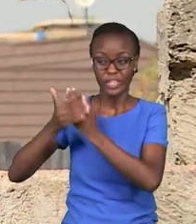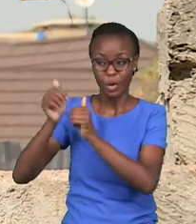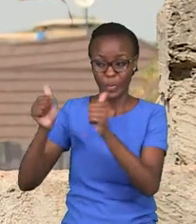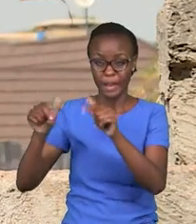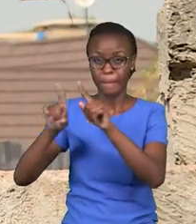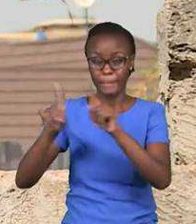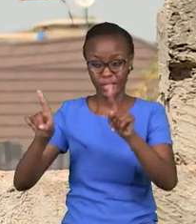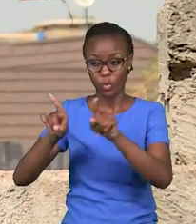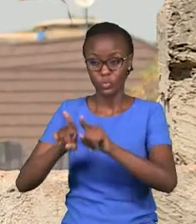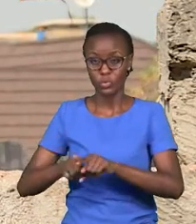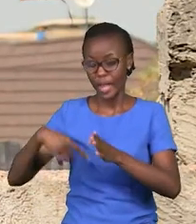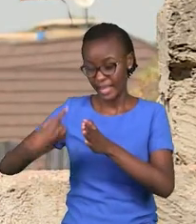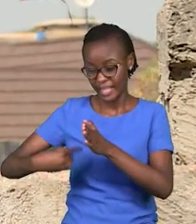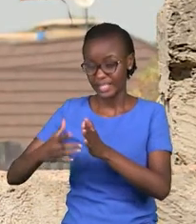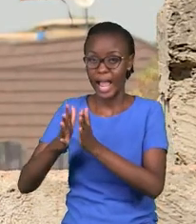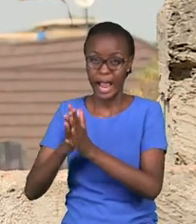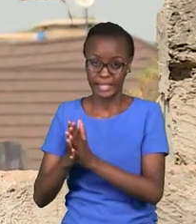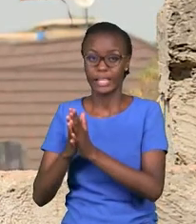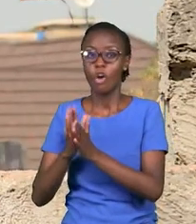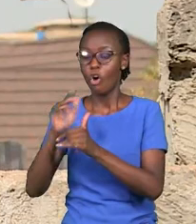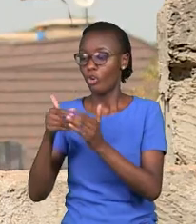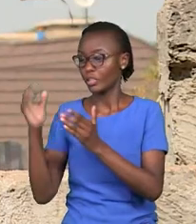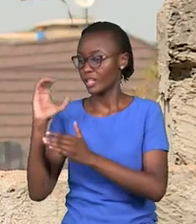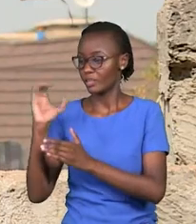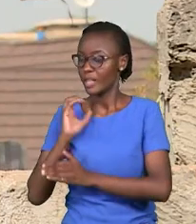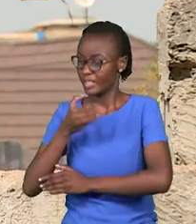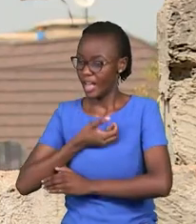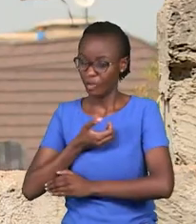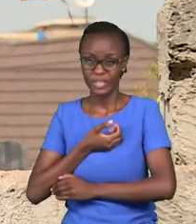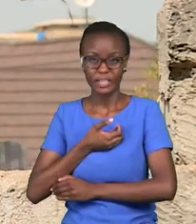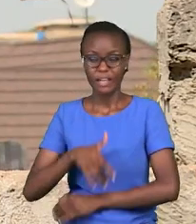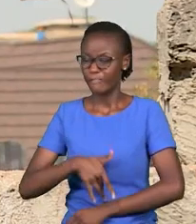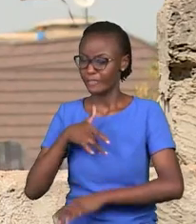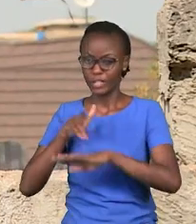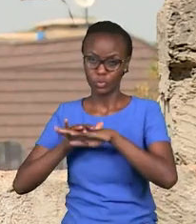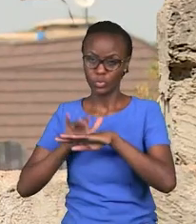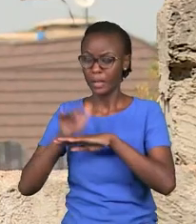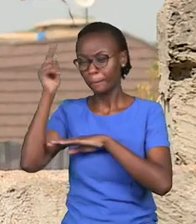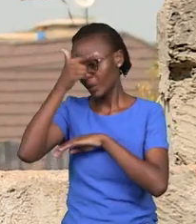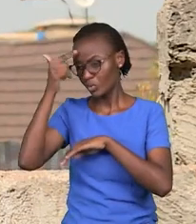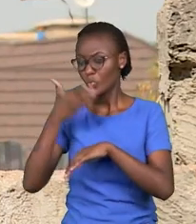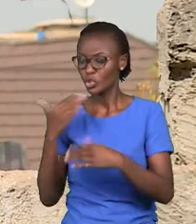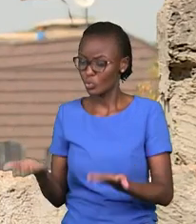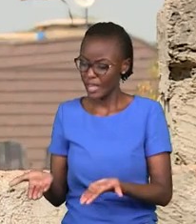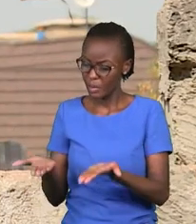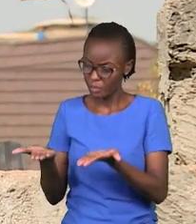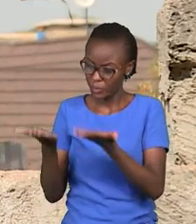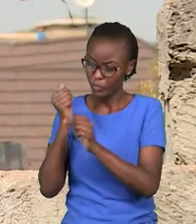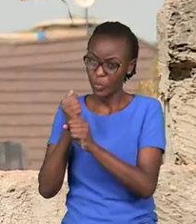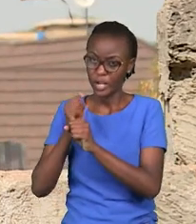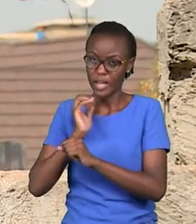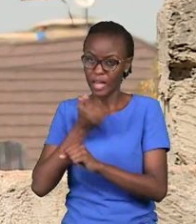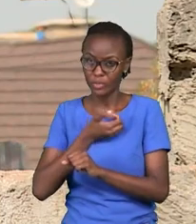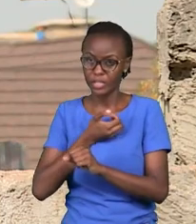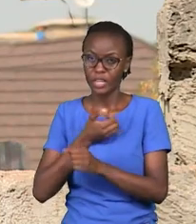industry and the clients are actually catered for. And majority of our work is in looking to improve the practice environment, improving and contributing to